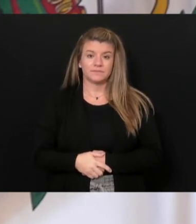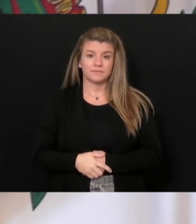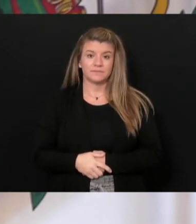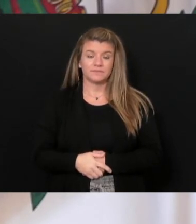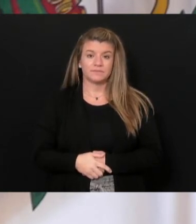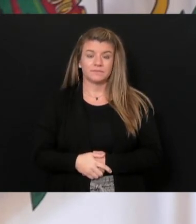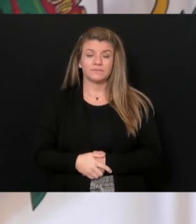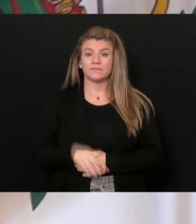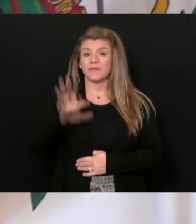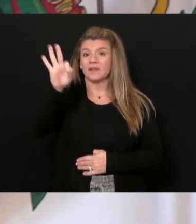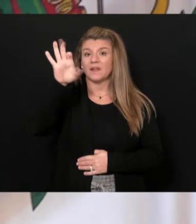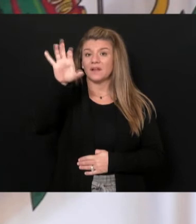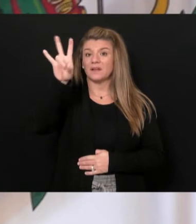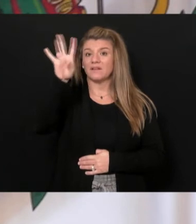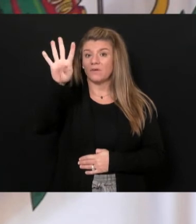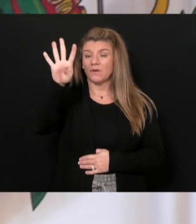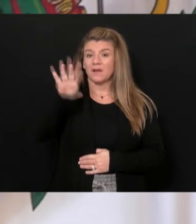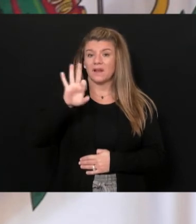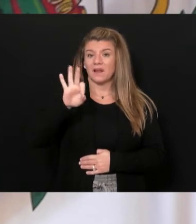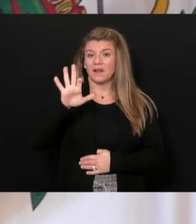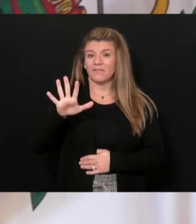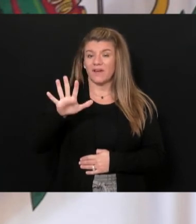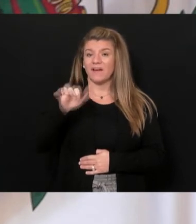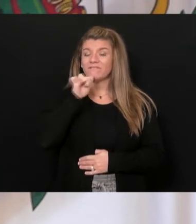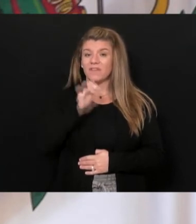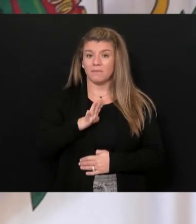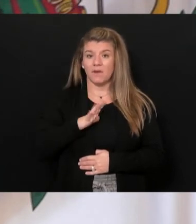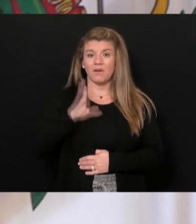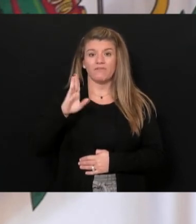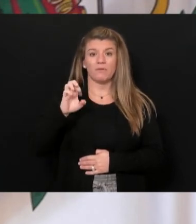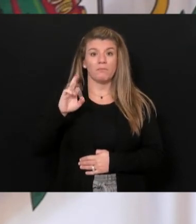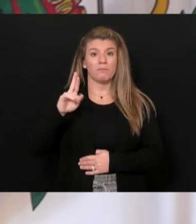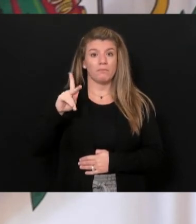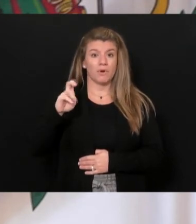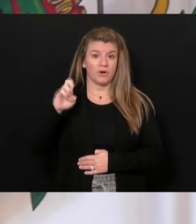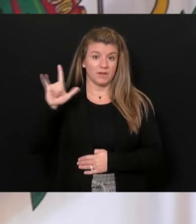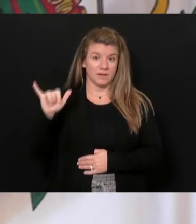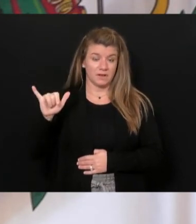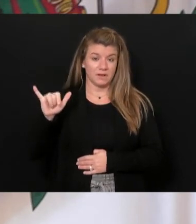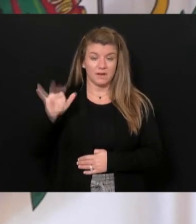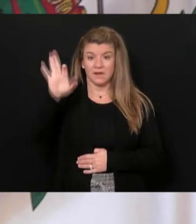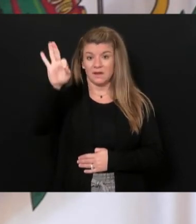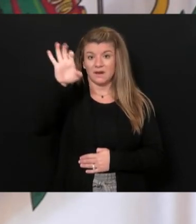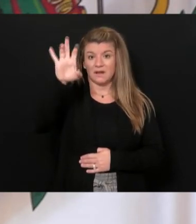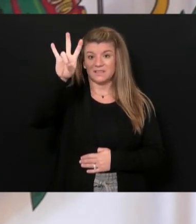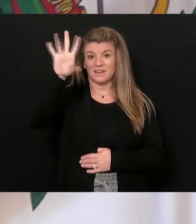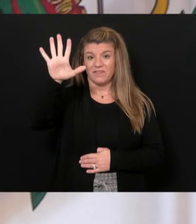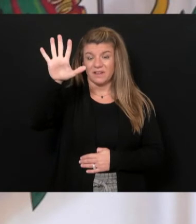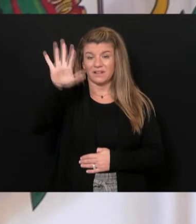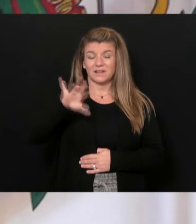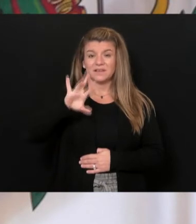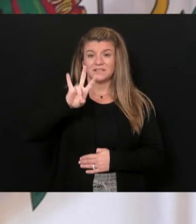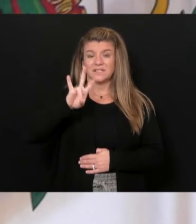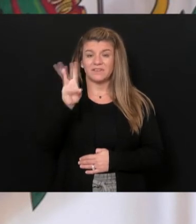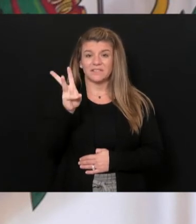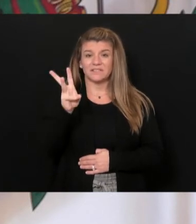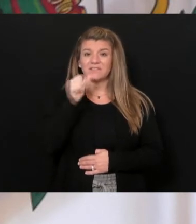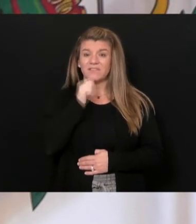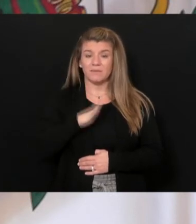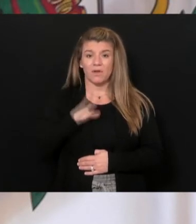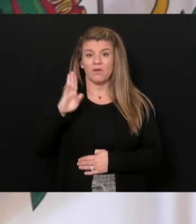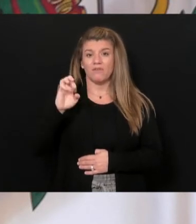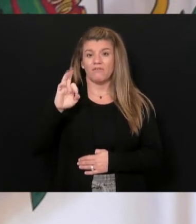Our 974th death, a 95-year-old female from Berkeley County. Our 975th death, a 76-year-old female